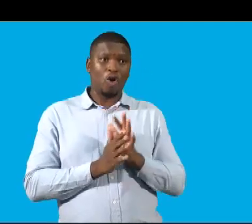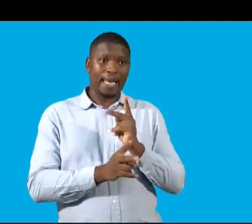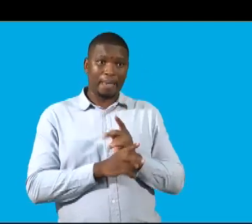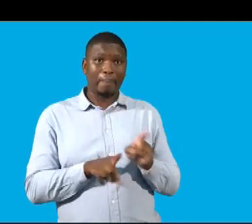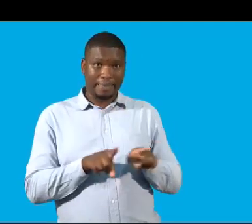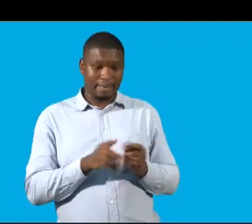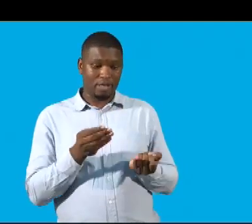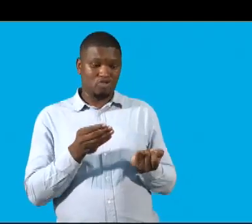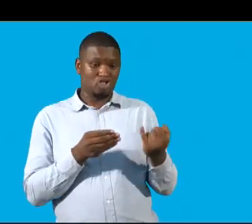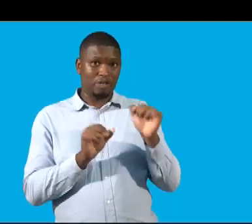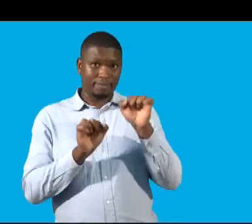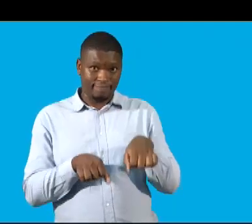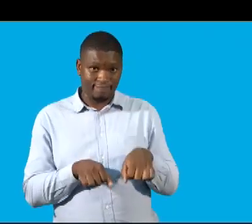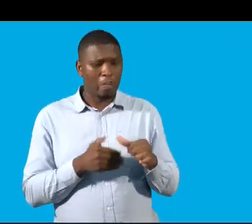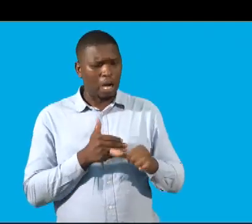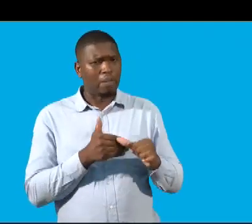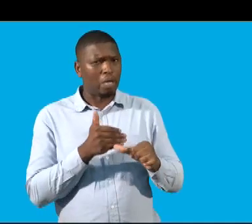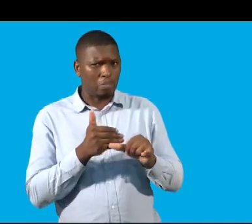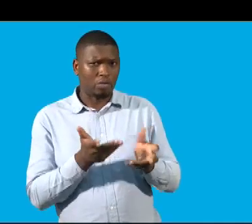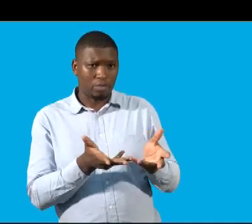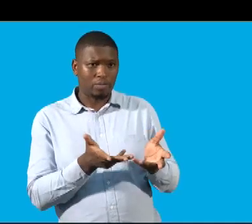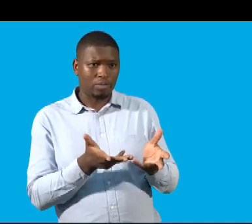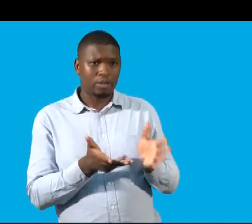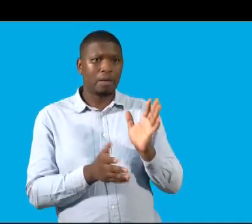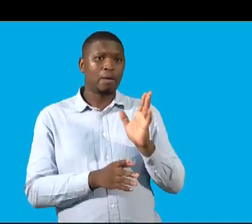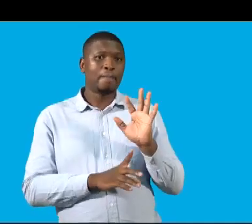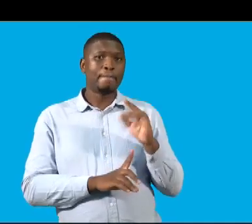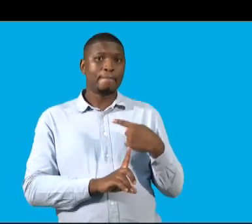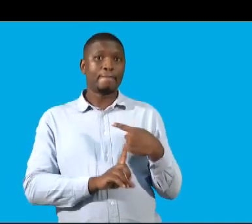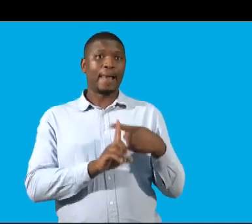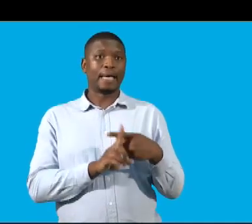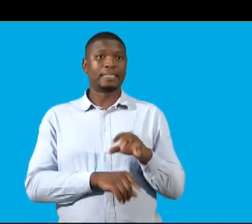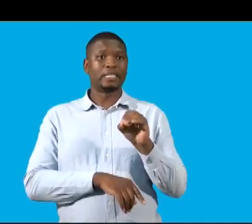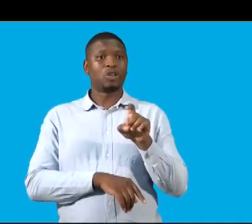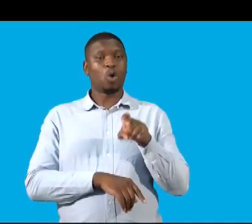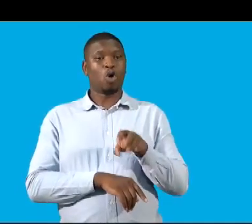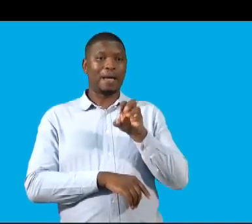same interest and it is compounded monthly, so that will be plus